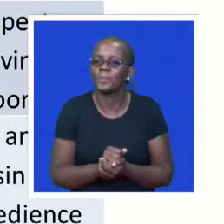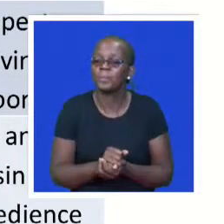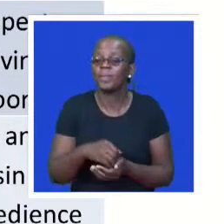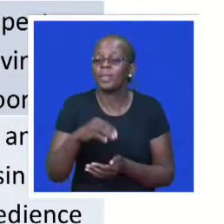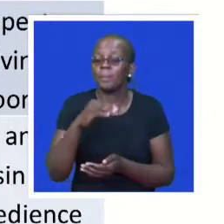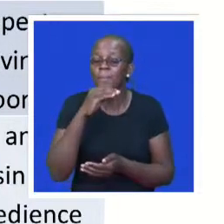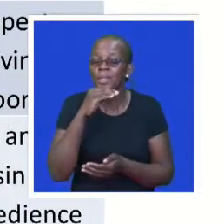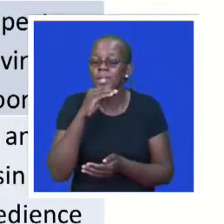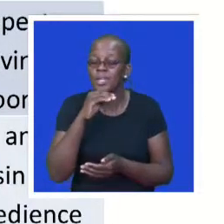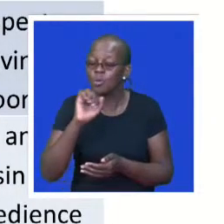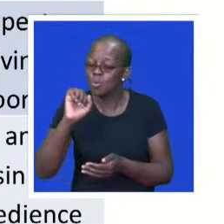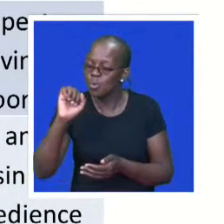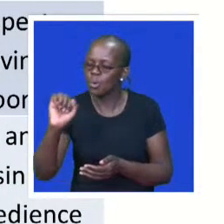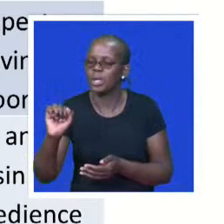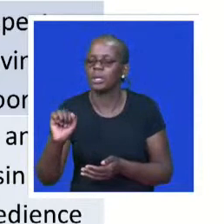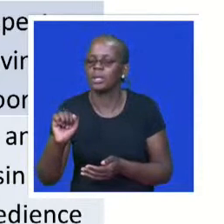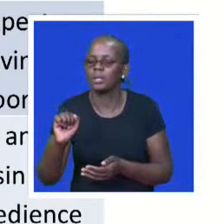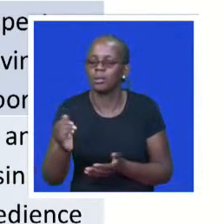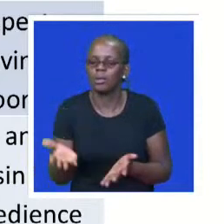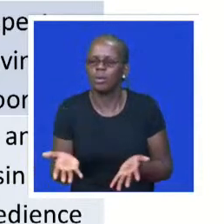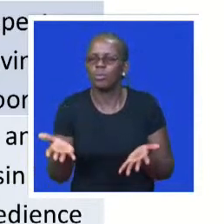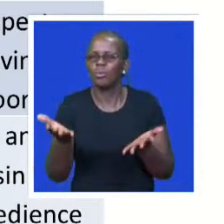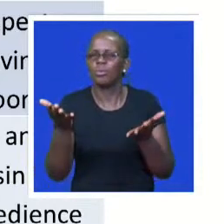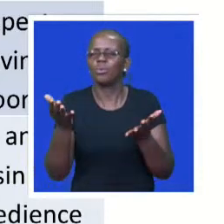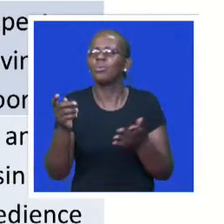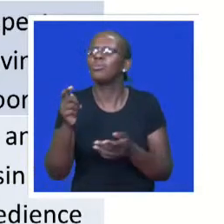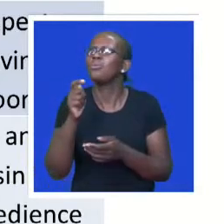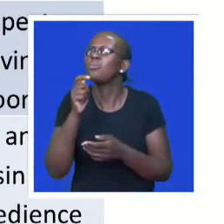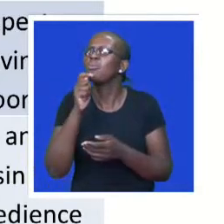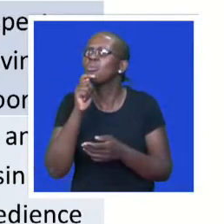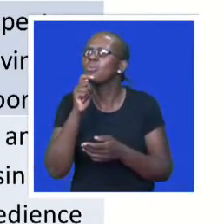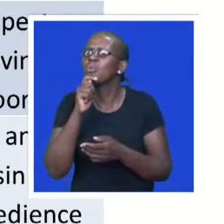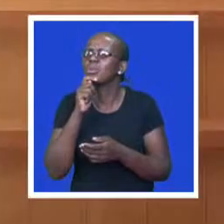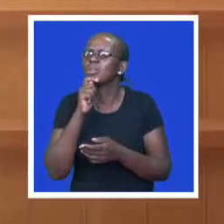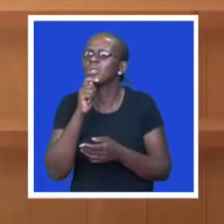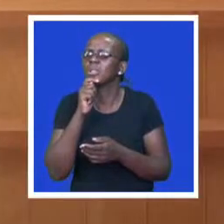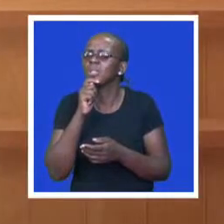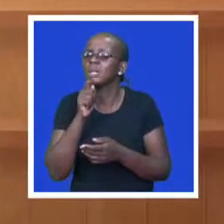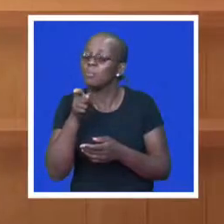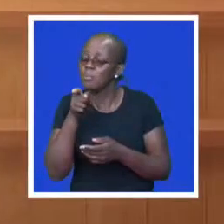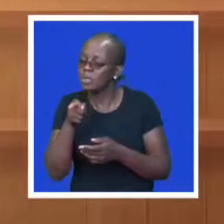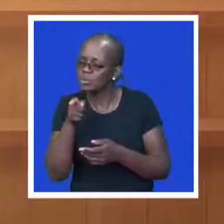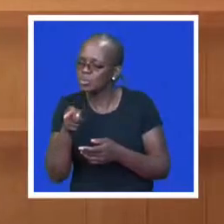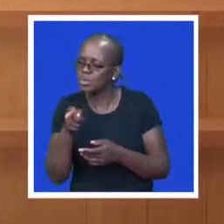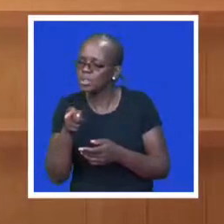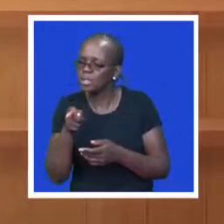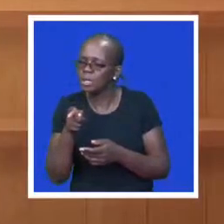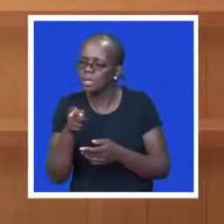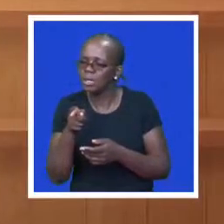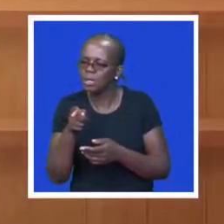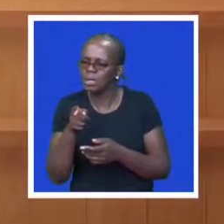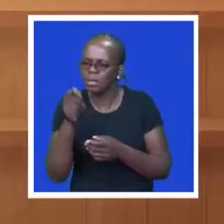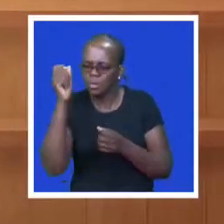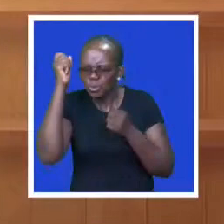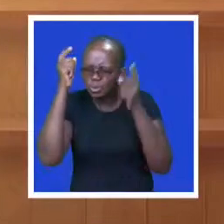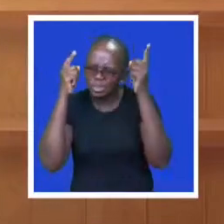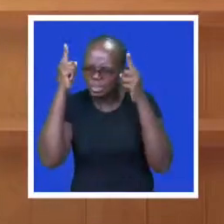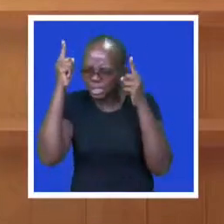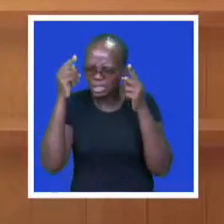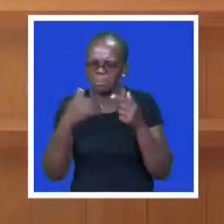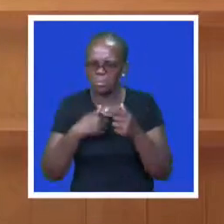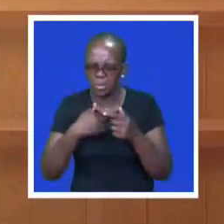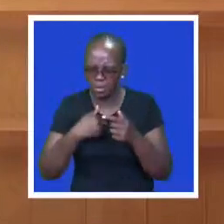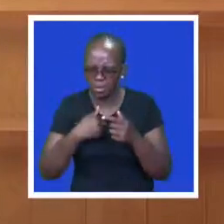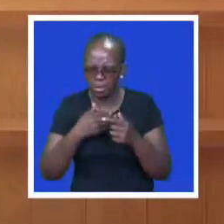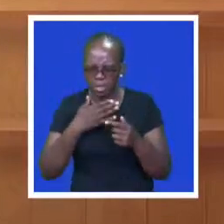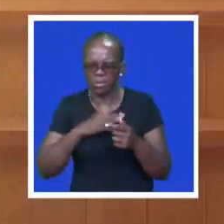up in the morning and decide not to make up the bed, but your mother tells you every day to always make up the bed, what is that? That